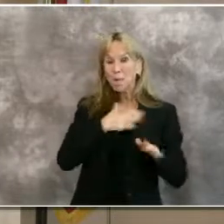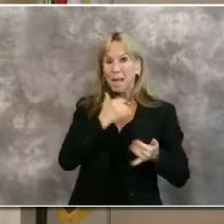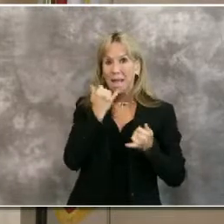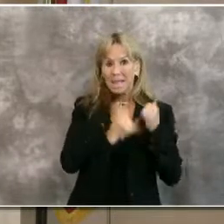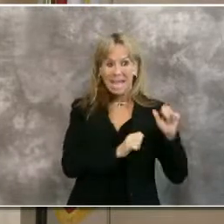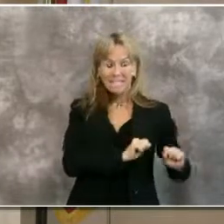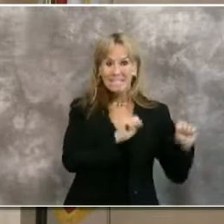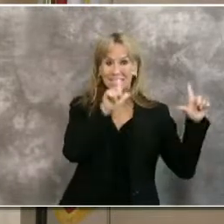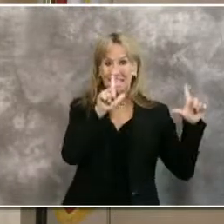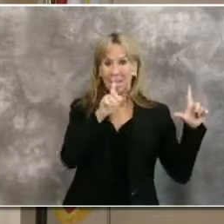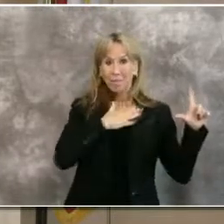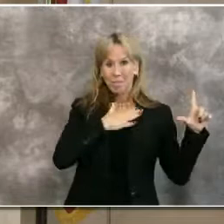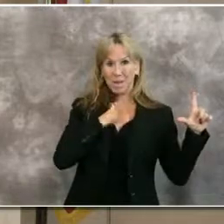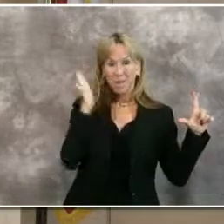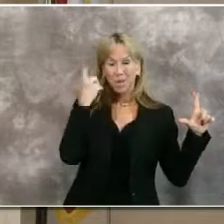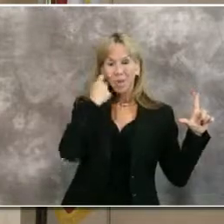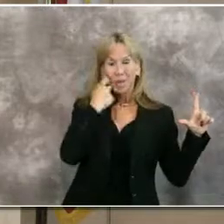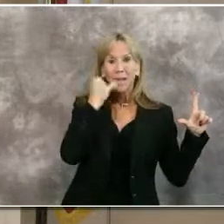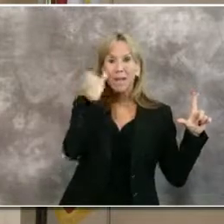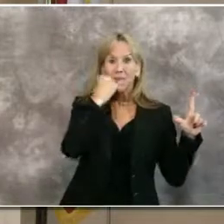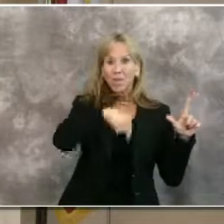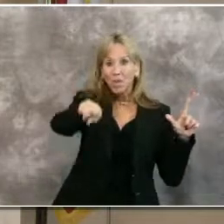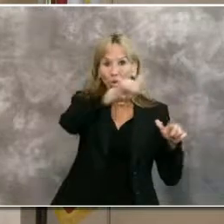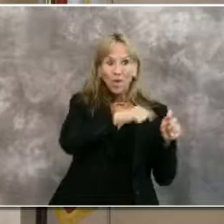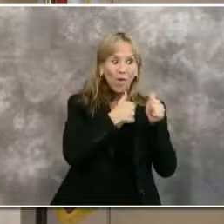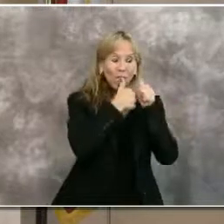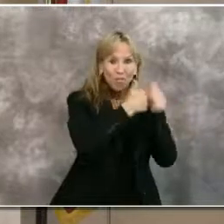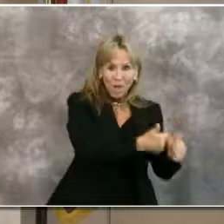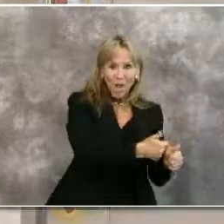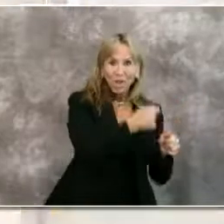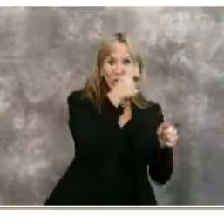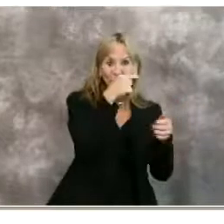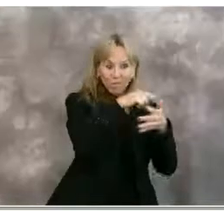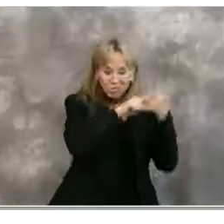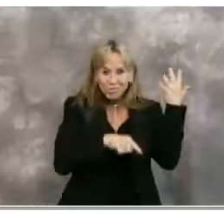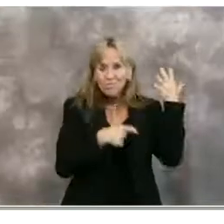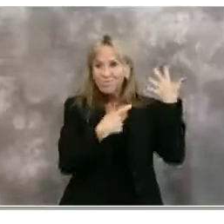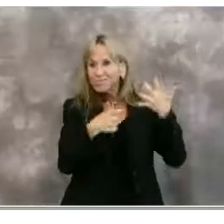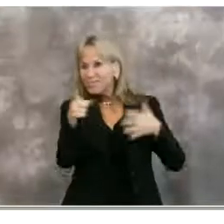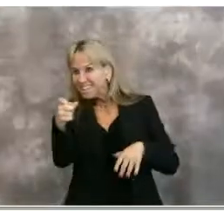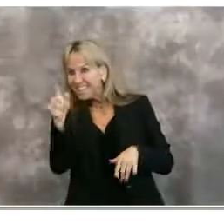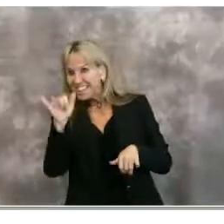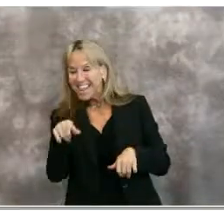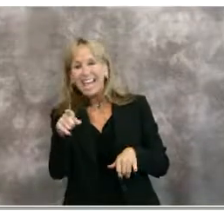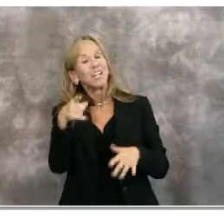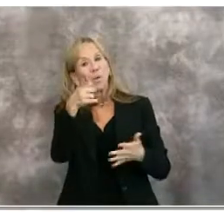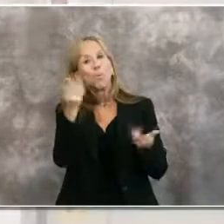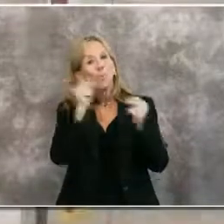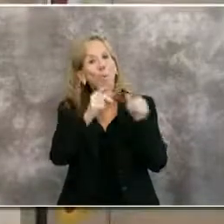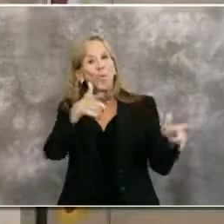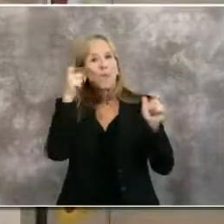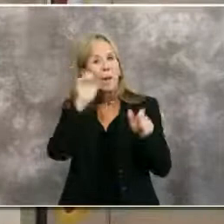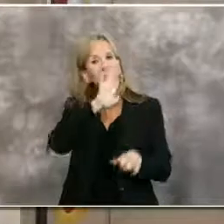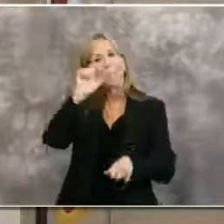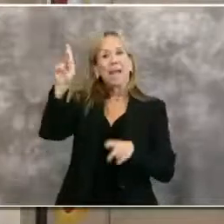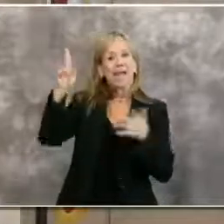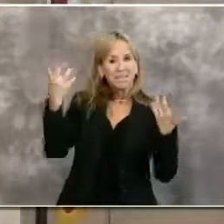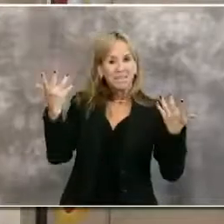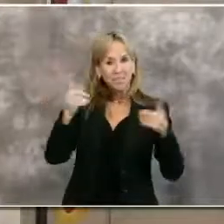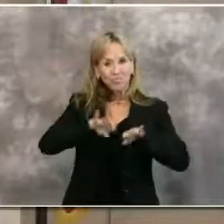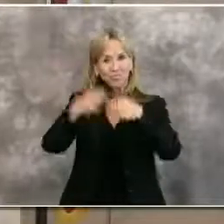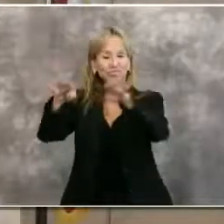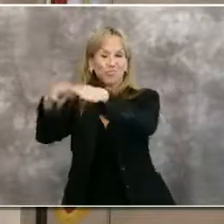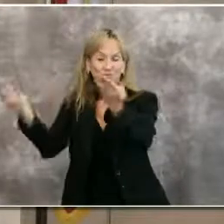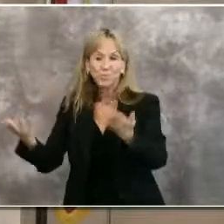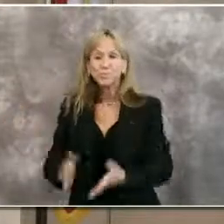adhere to those strategies, we can get back faster. And there's the slide there. Thank you. Thank you,